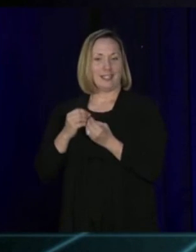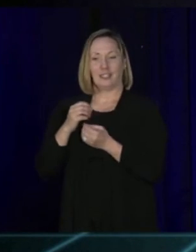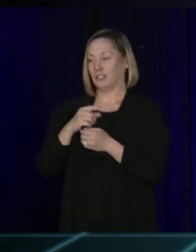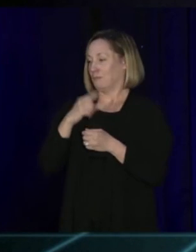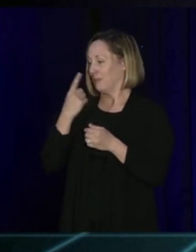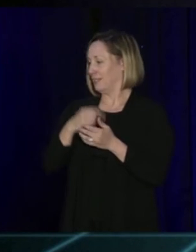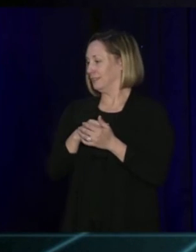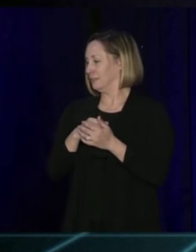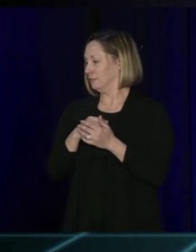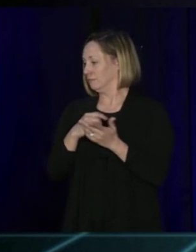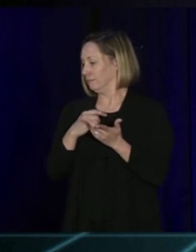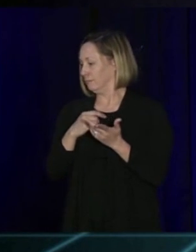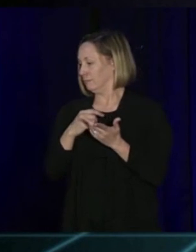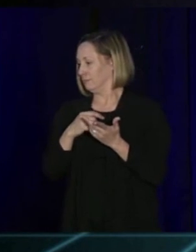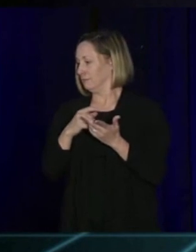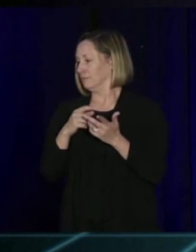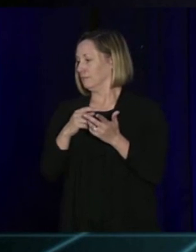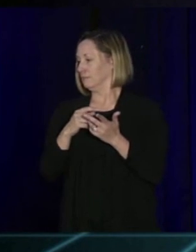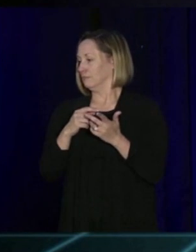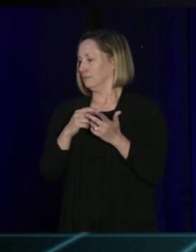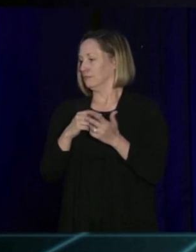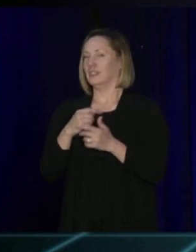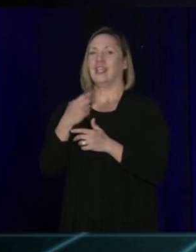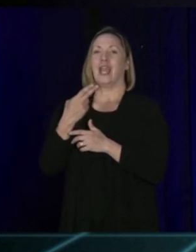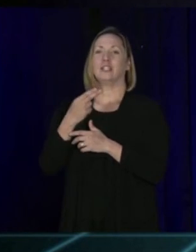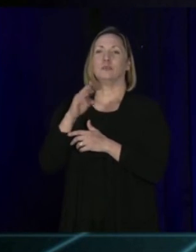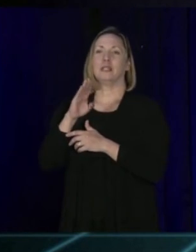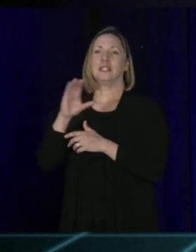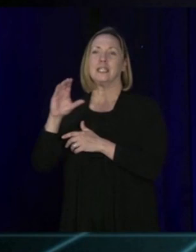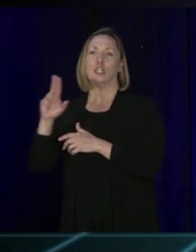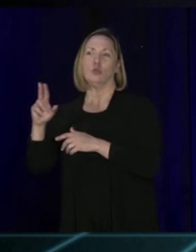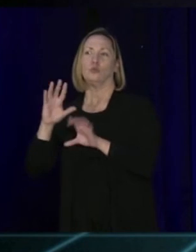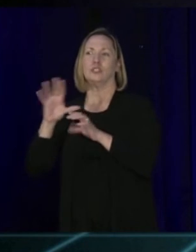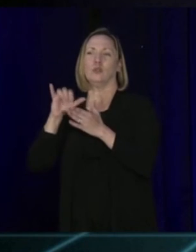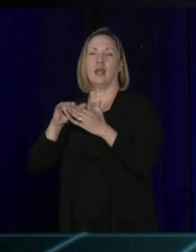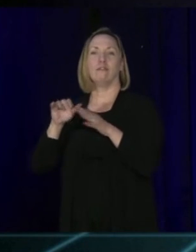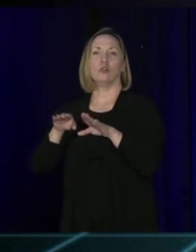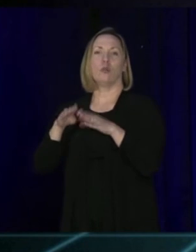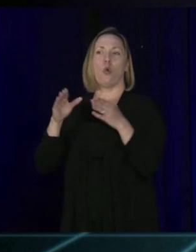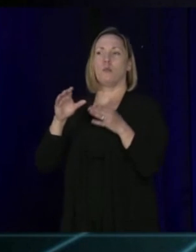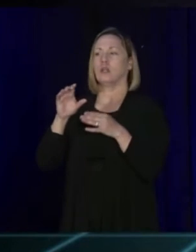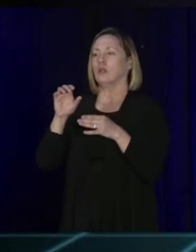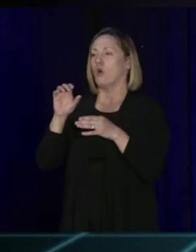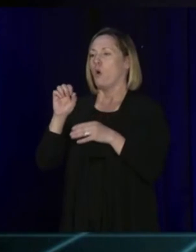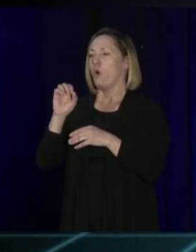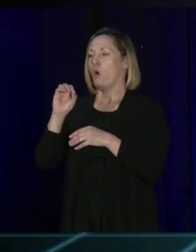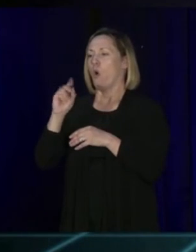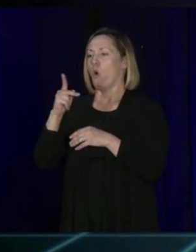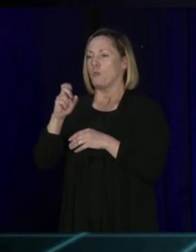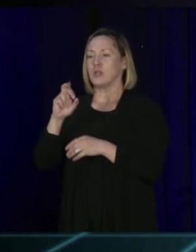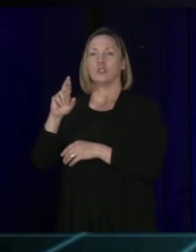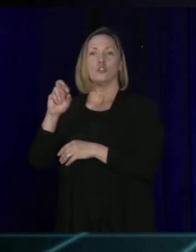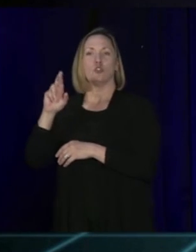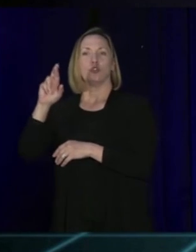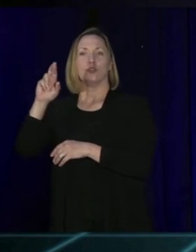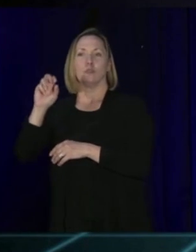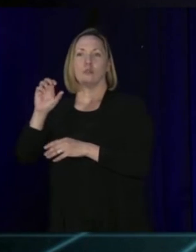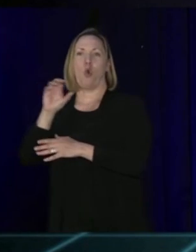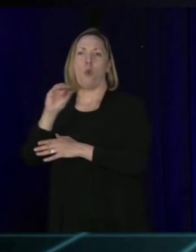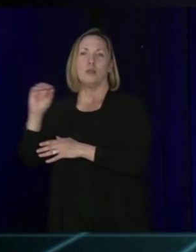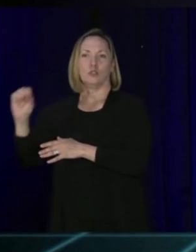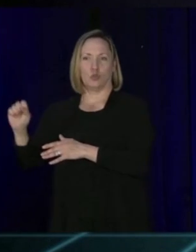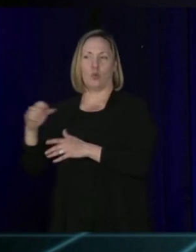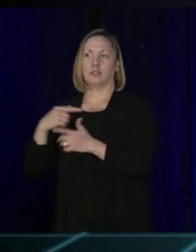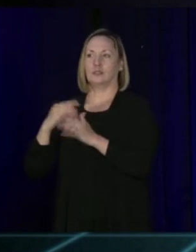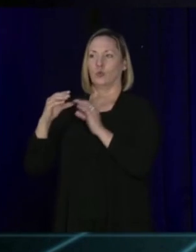And the reason for that is that we did HBCUs, but also brought open source maintainers at Morehouse to teach college students how to